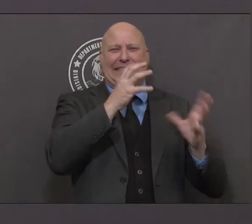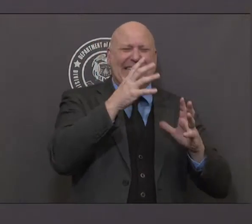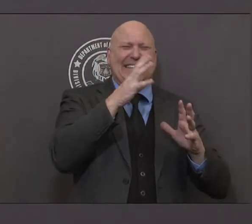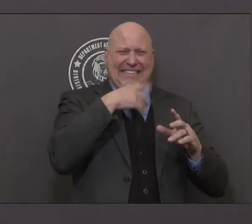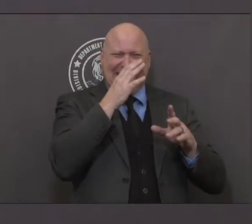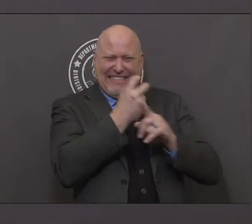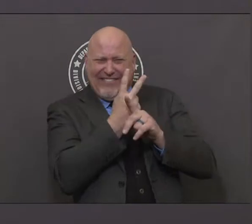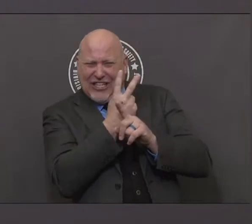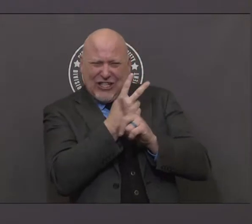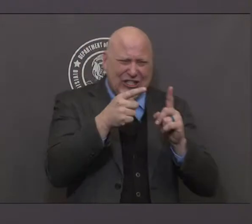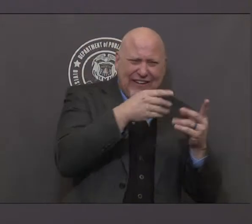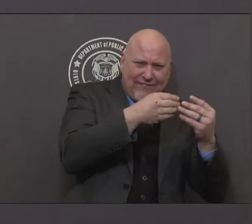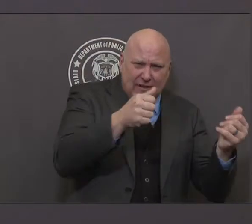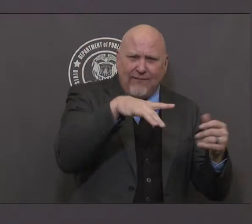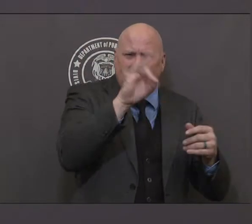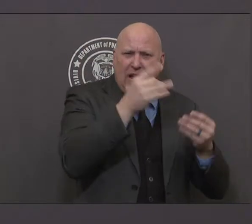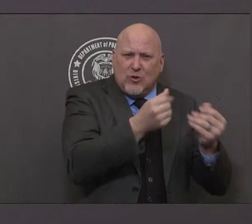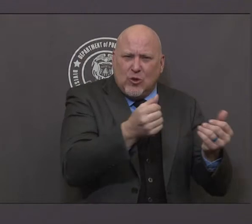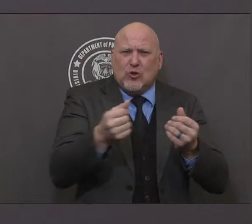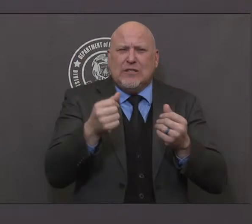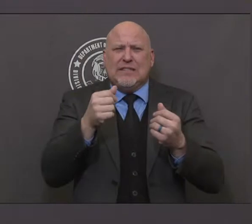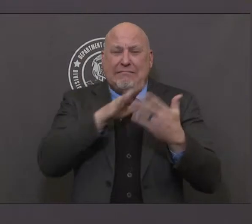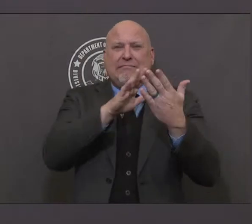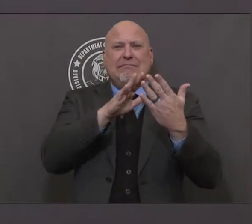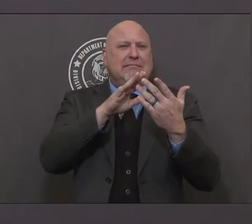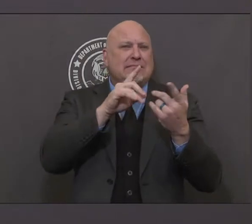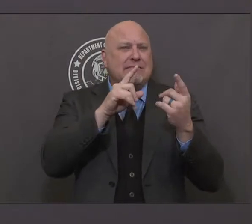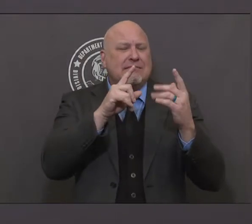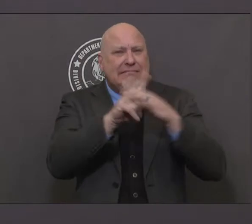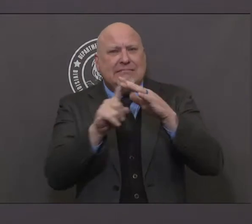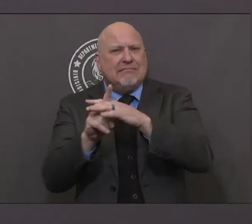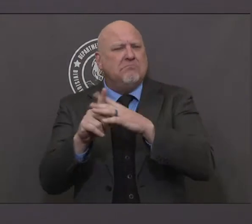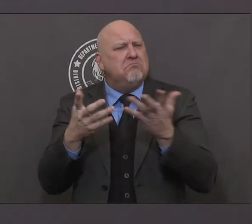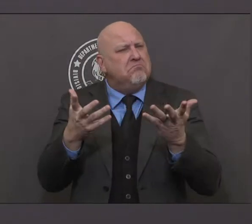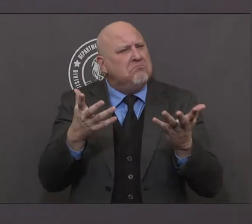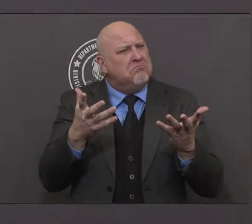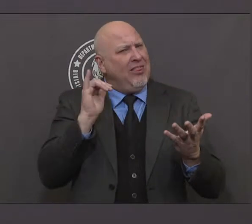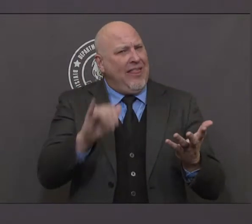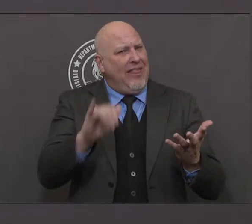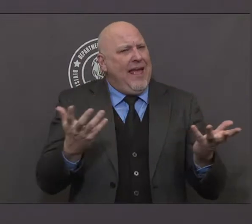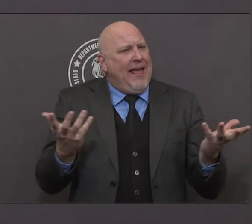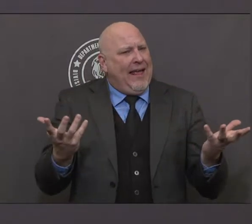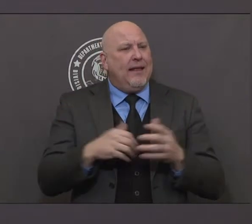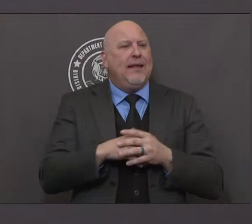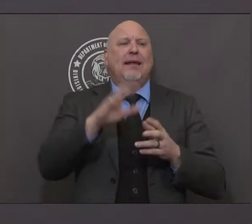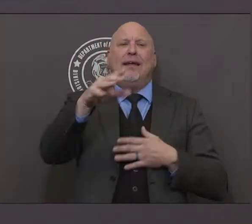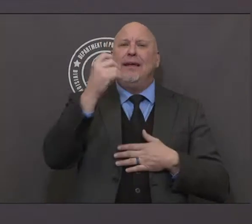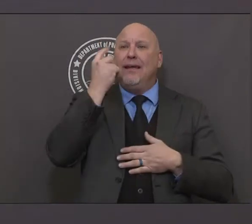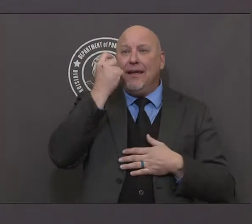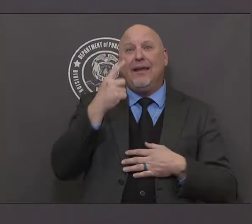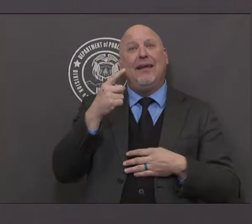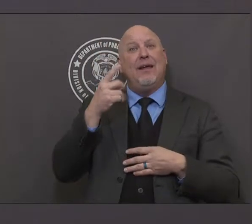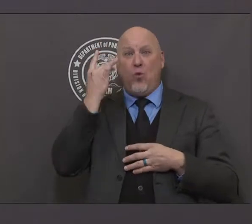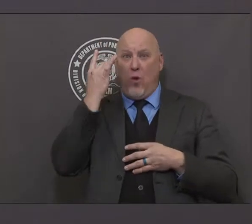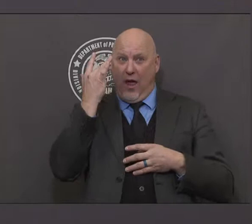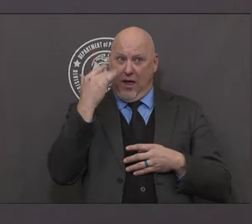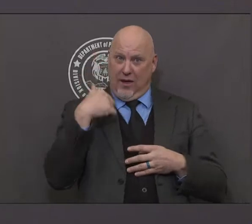but that's the trade-off. And we're doing something really important, and we ask for you to please be patient